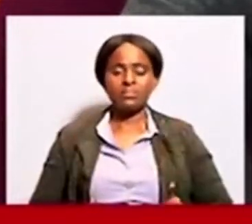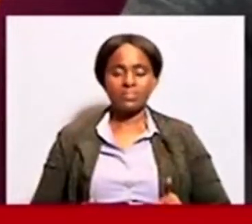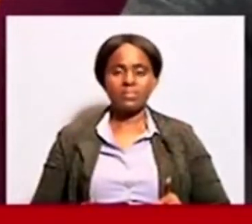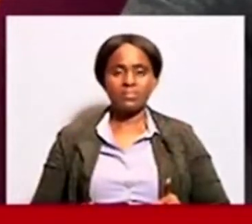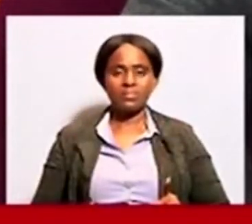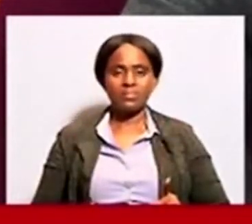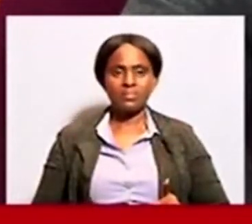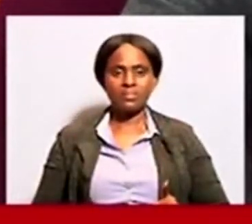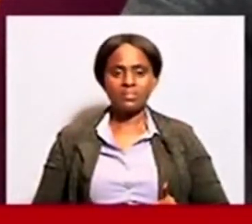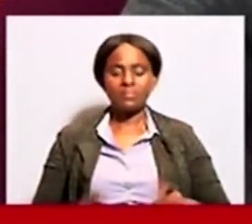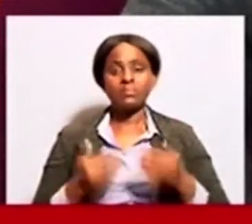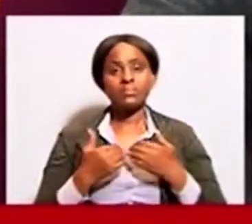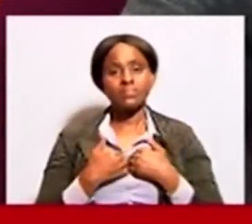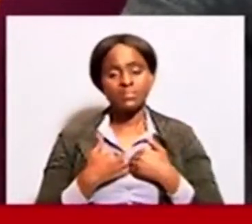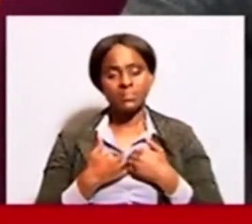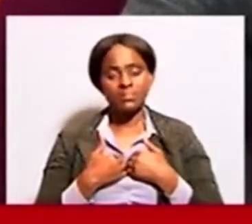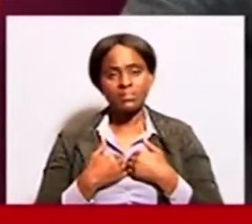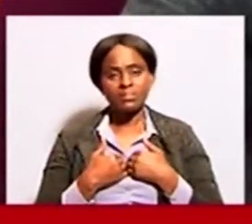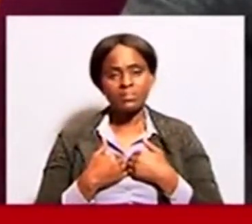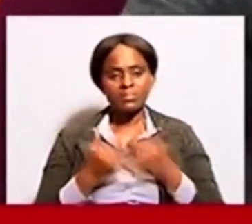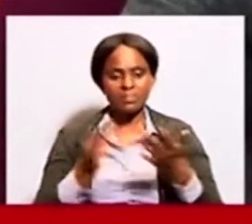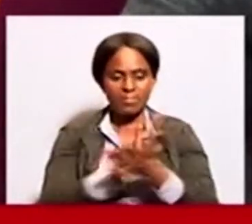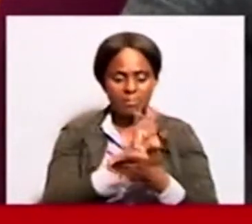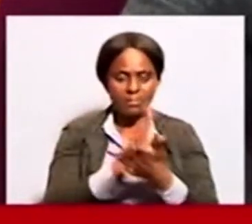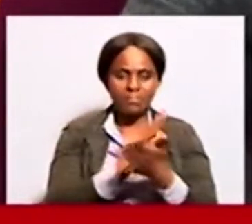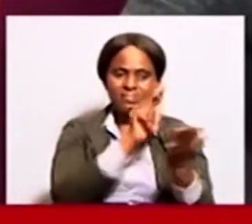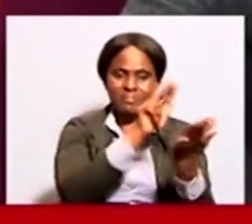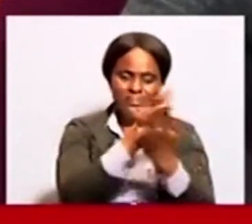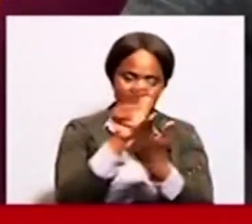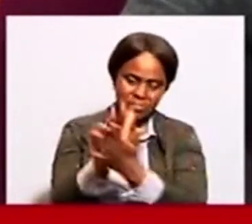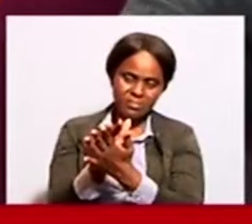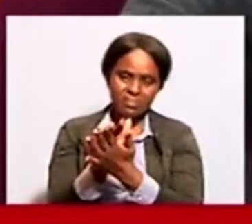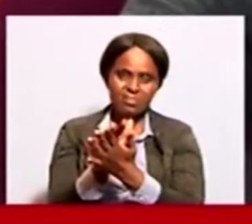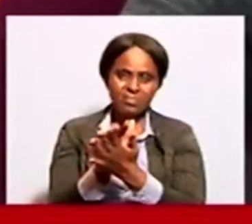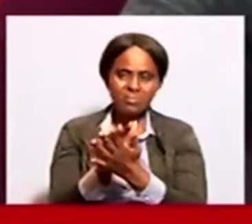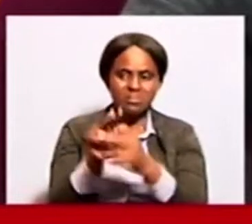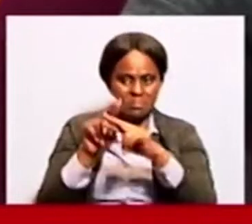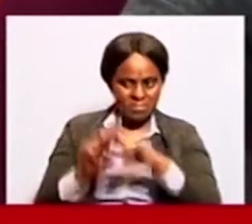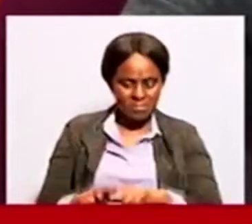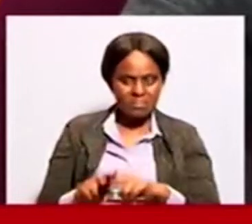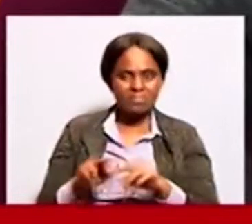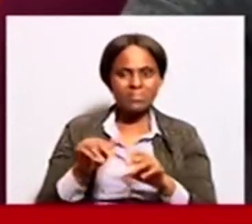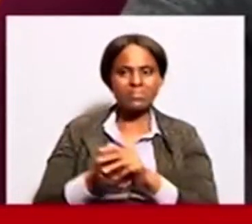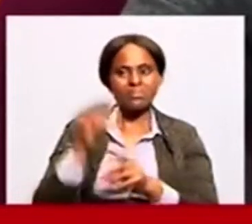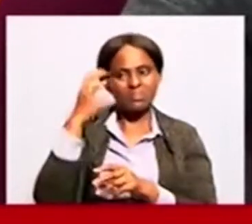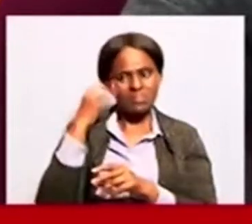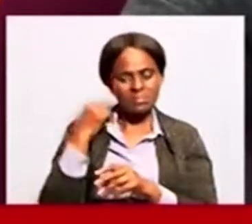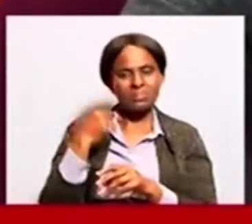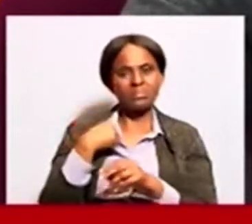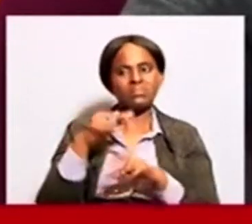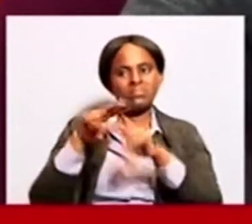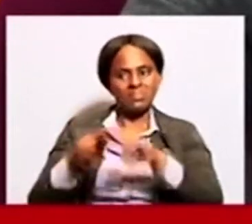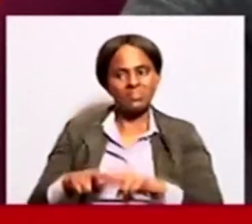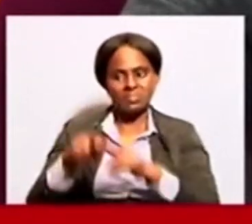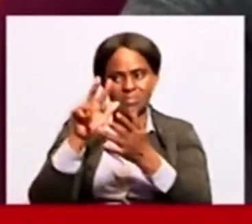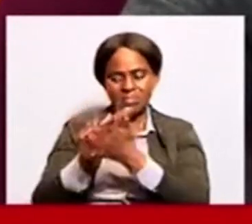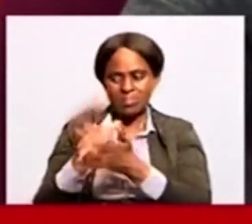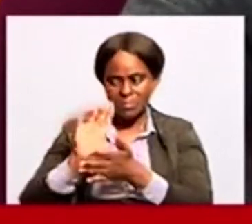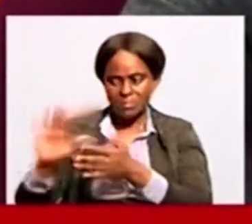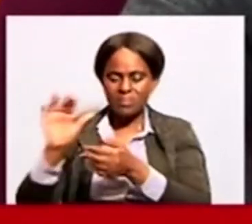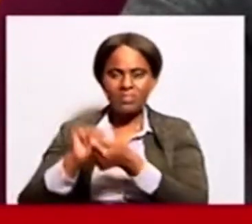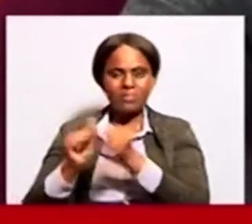I've taken documents, they are signed while seated in his office. What could be the